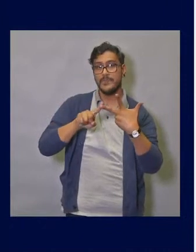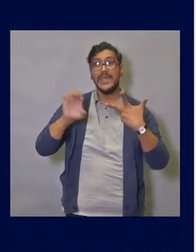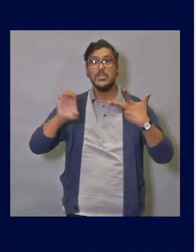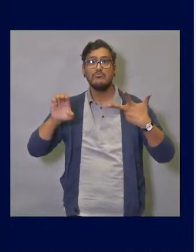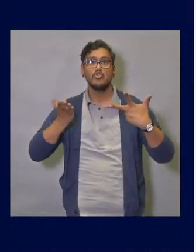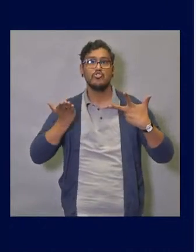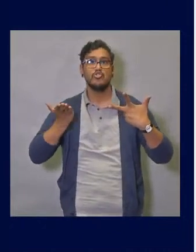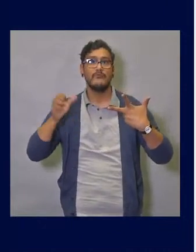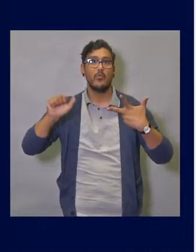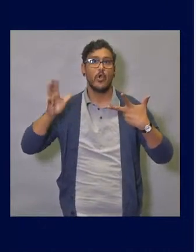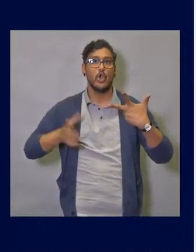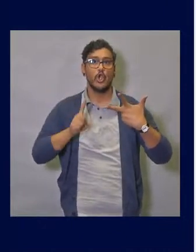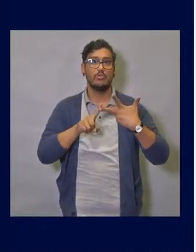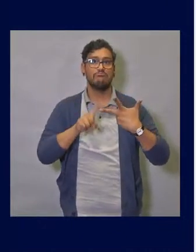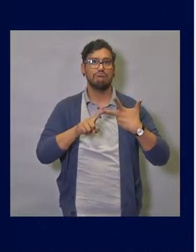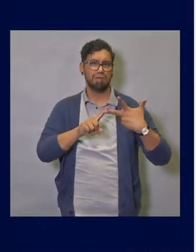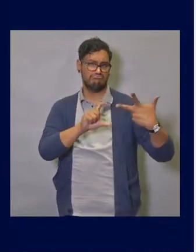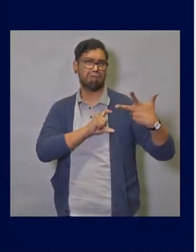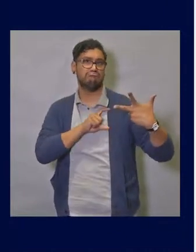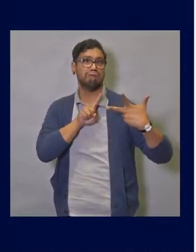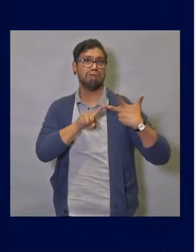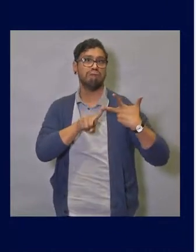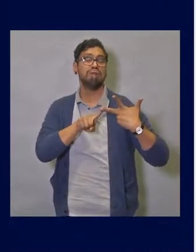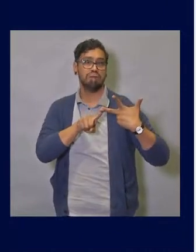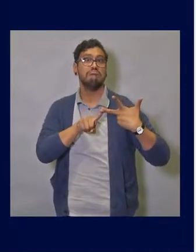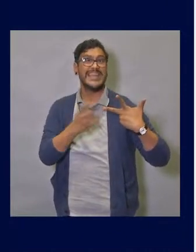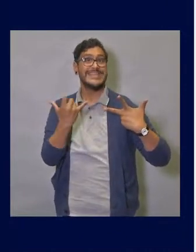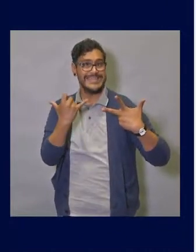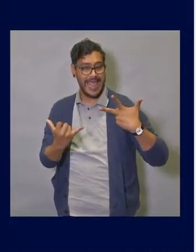service workers and law enforcement. I'm going to talk